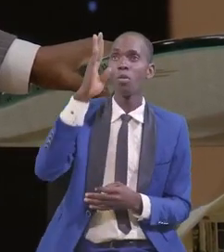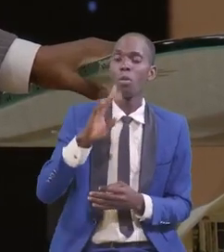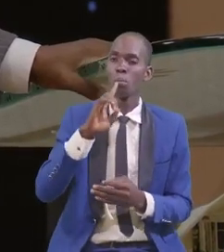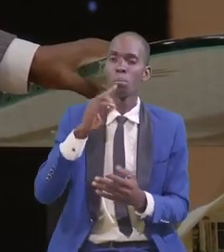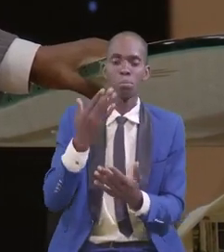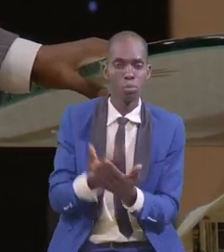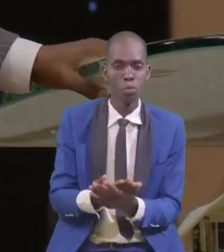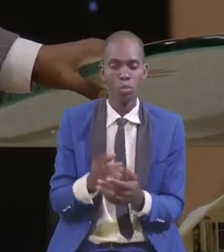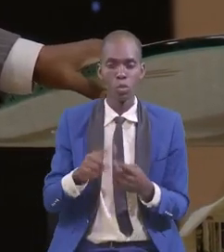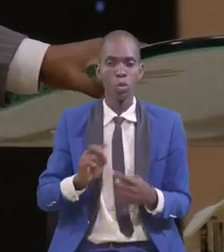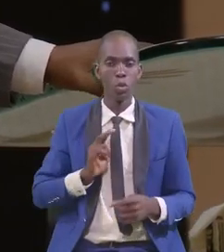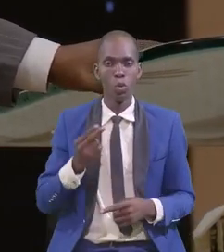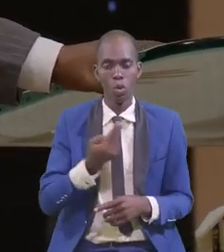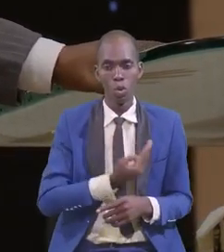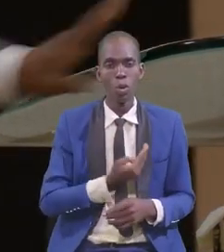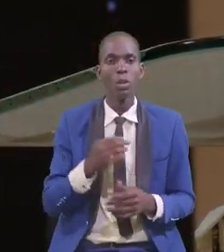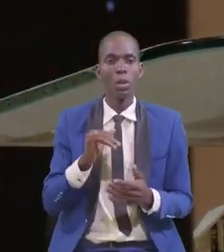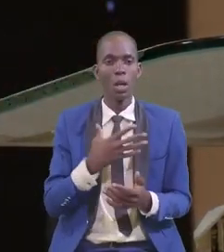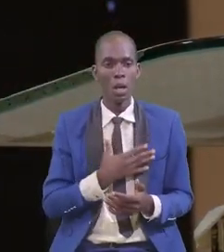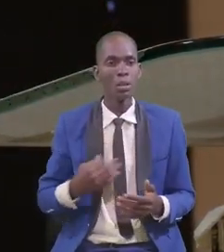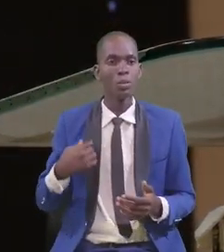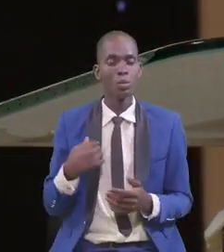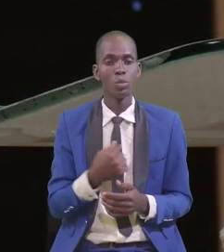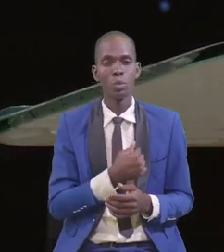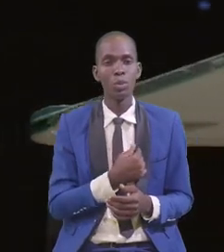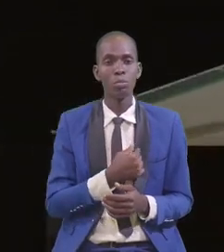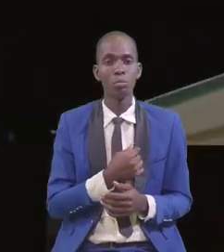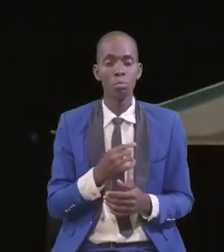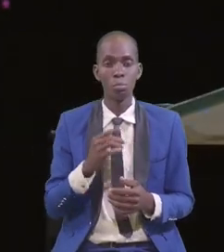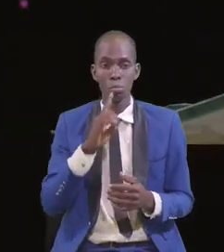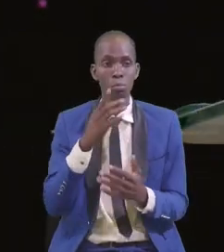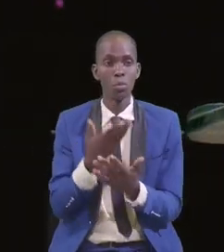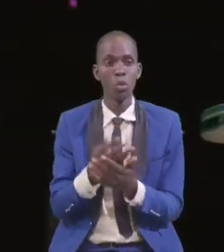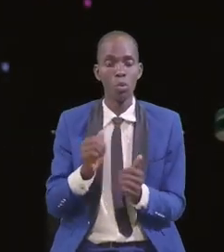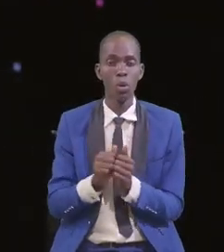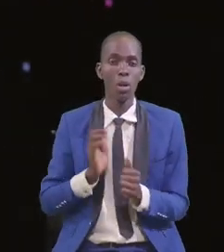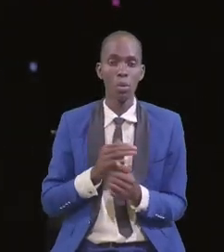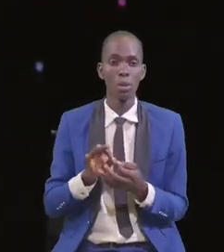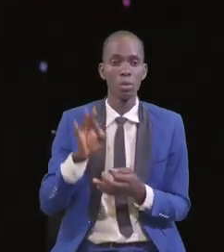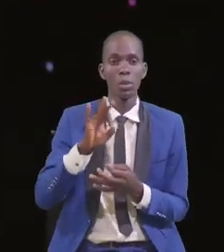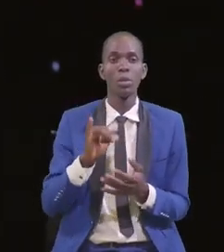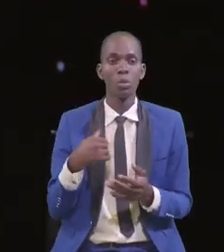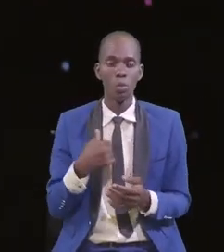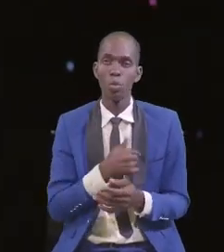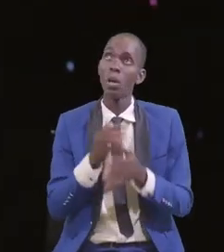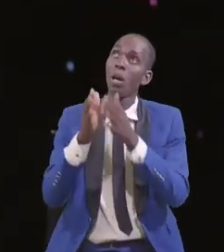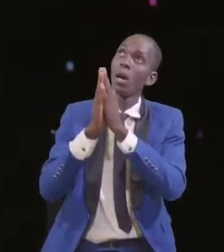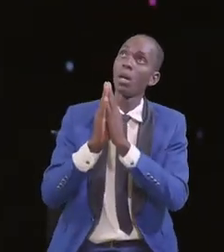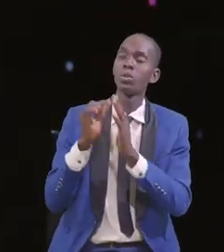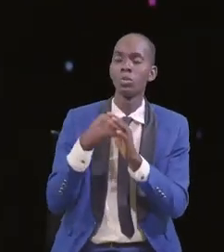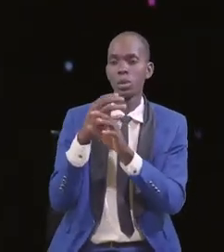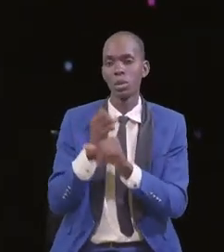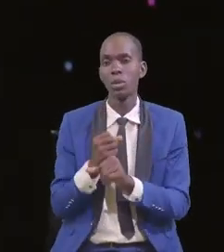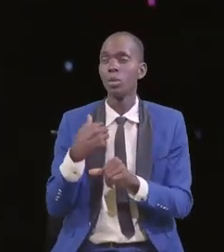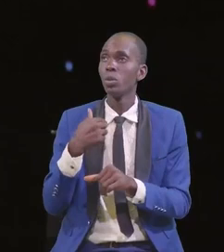the children of God and bearing witness with our heart that we're children of God, we ask, we receive. We seek, we